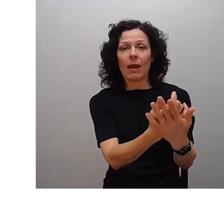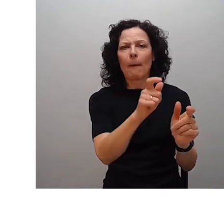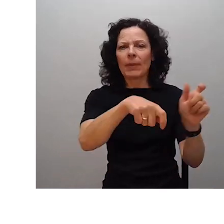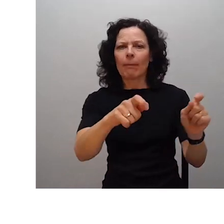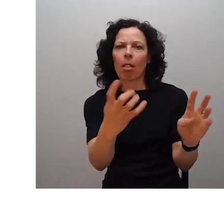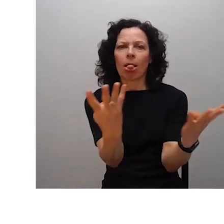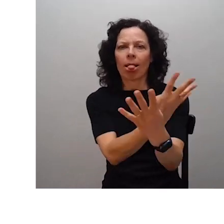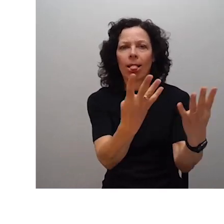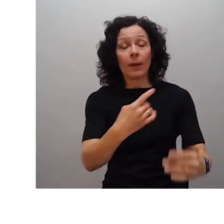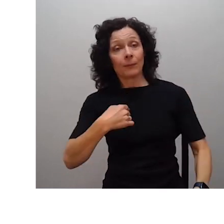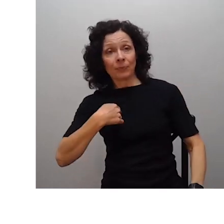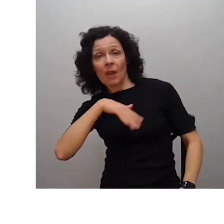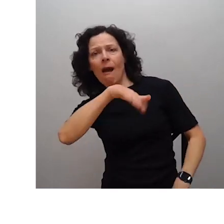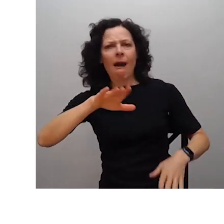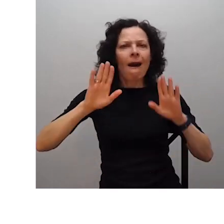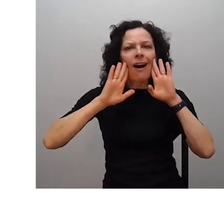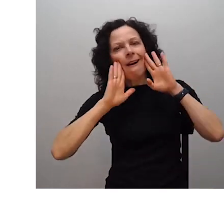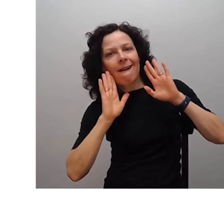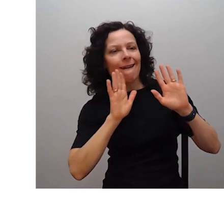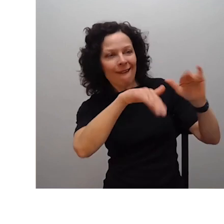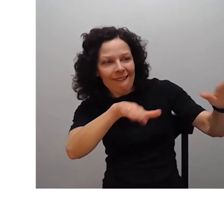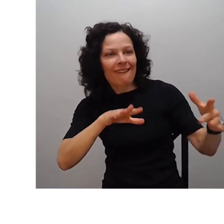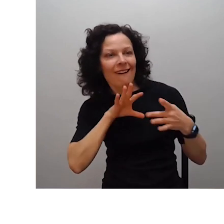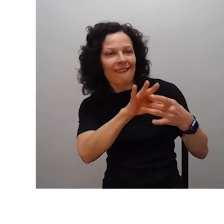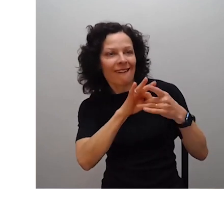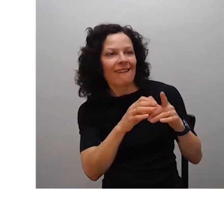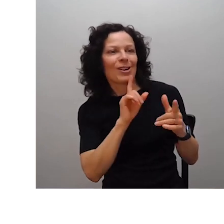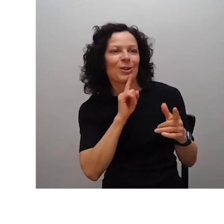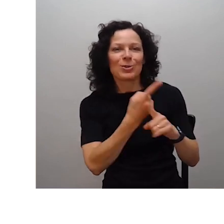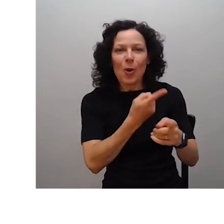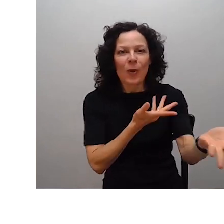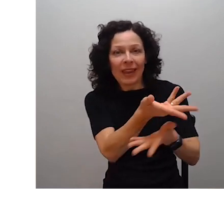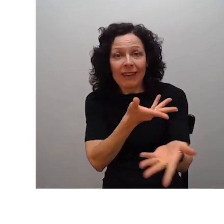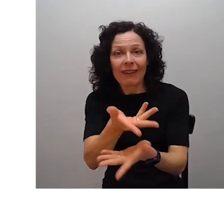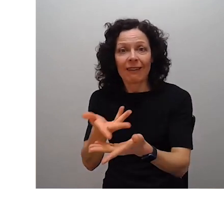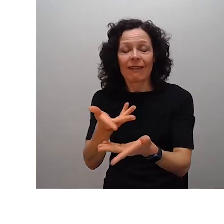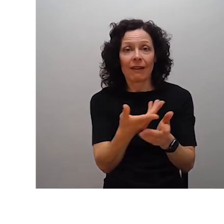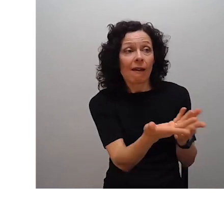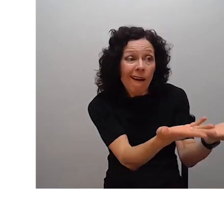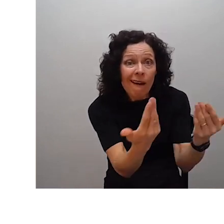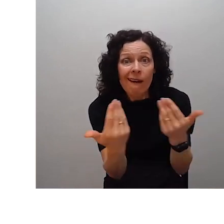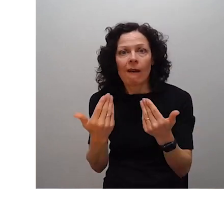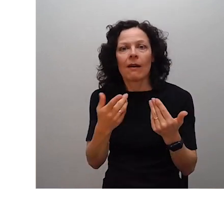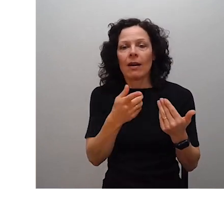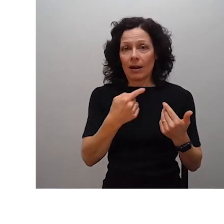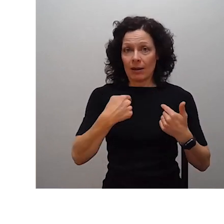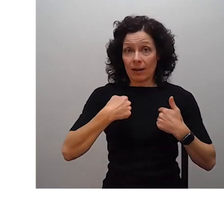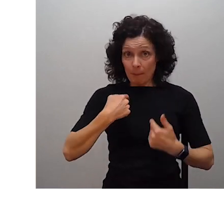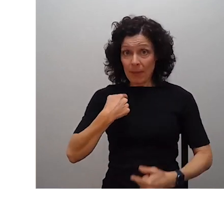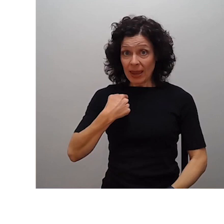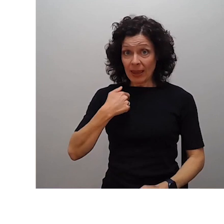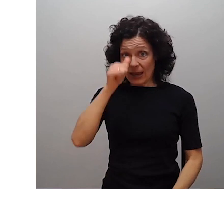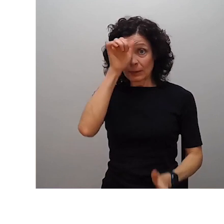customers and like do the rapport, like everything. That's what I just had growing up. And like you couldn't